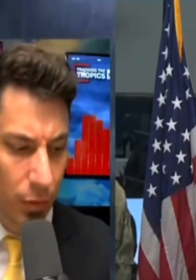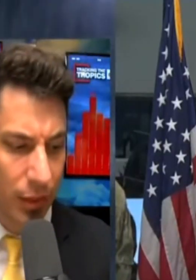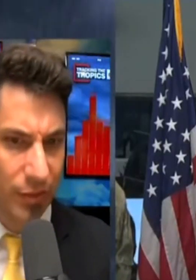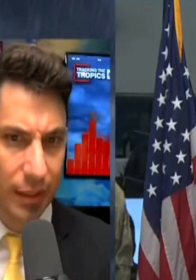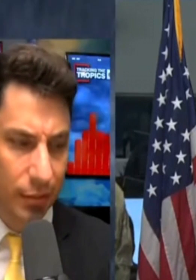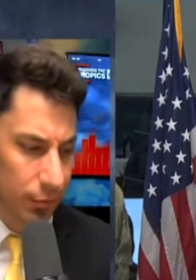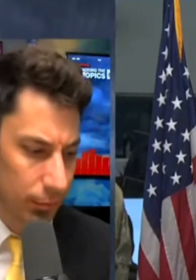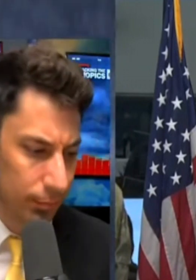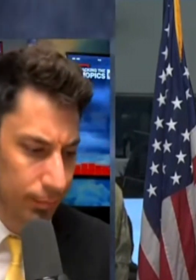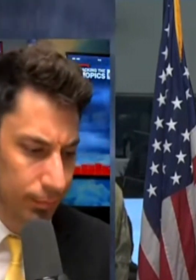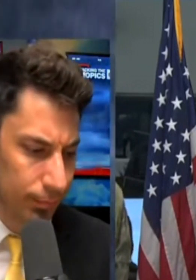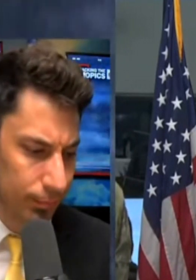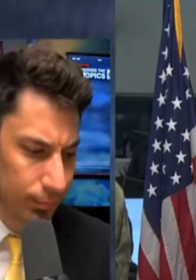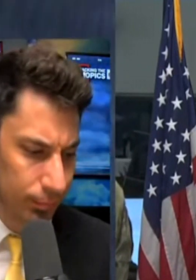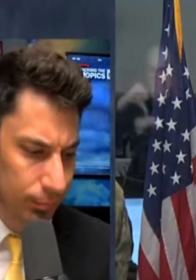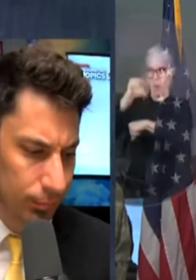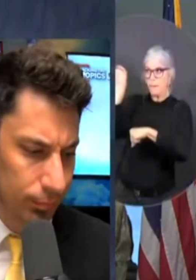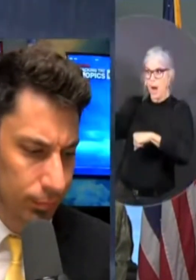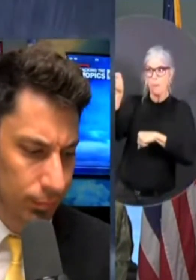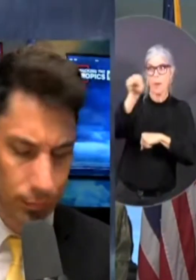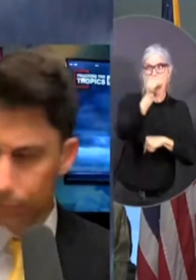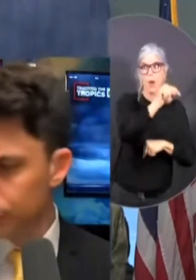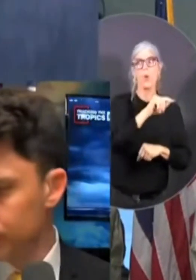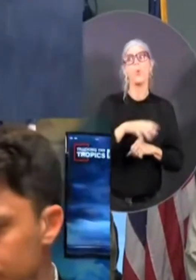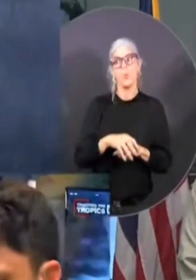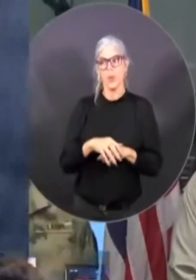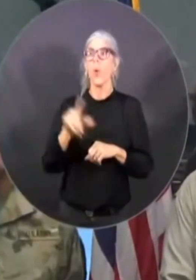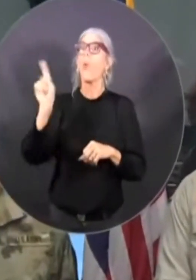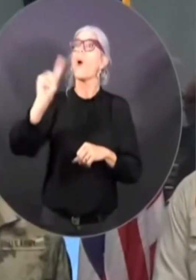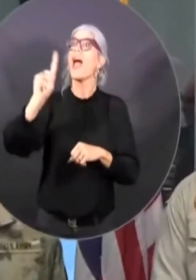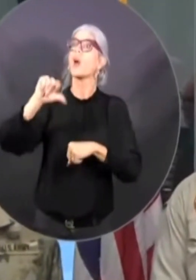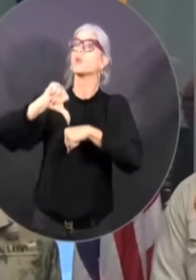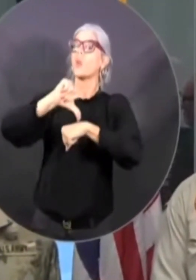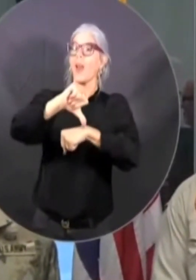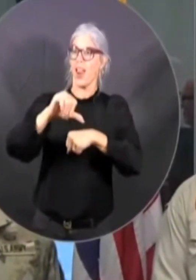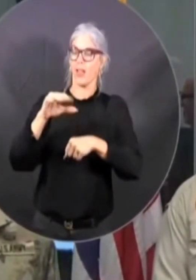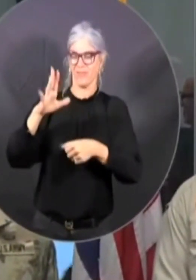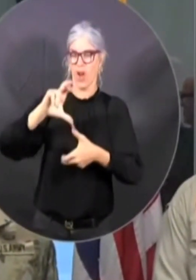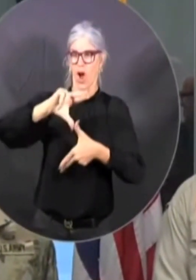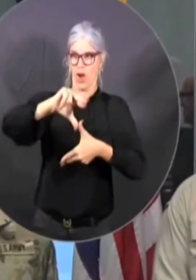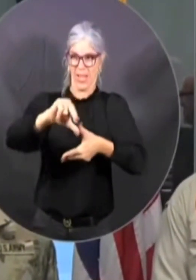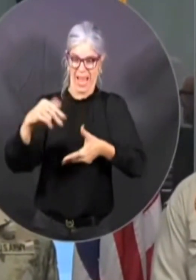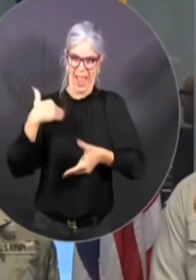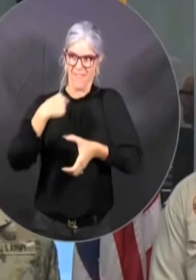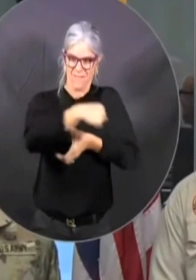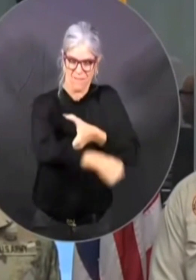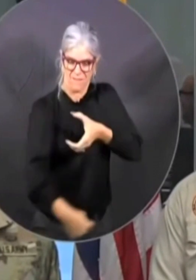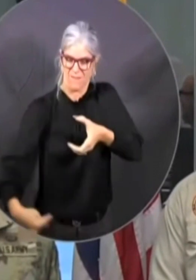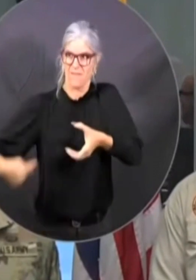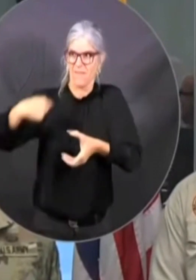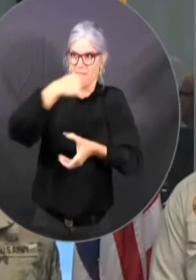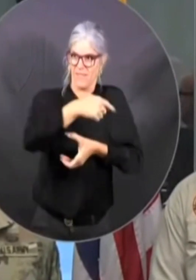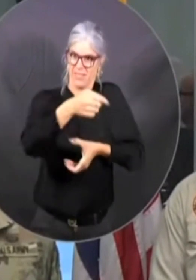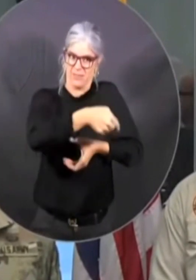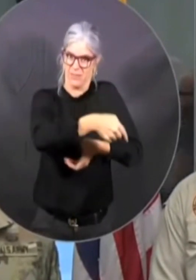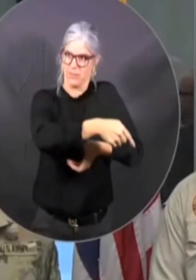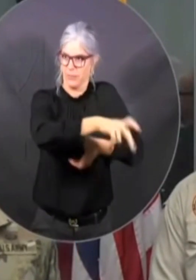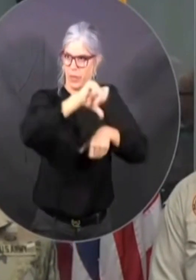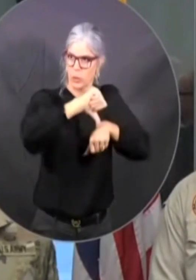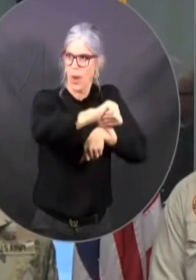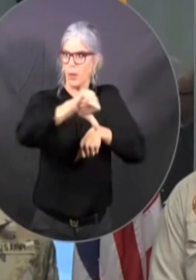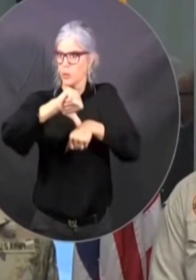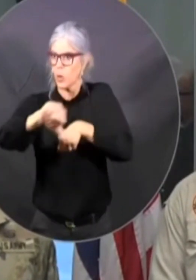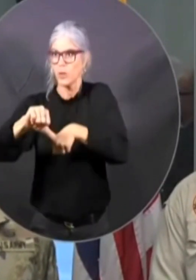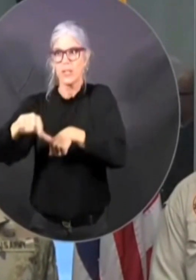minutes, the rotation is going to push a lot of water up into the coastline